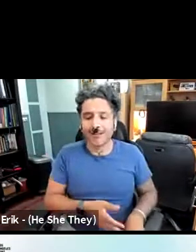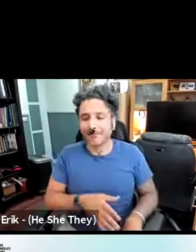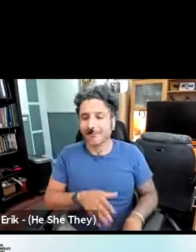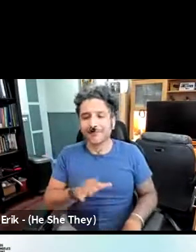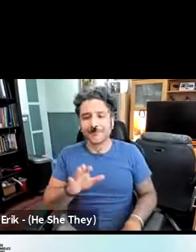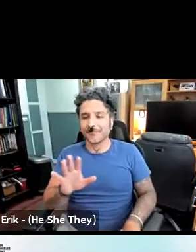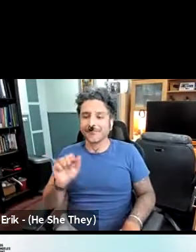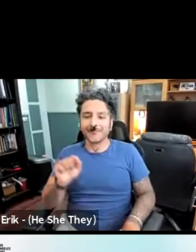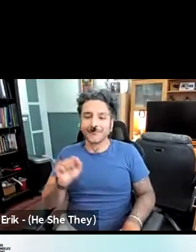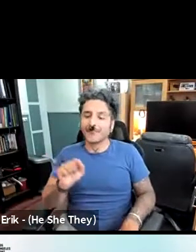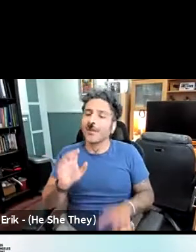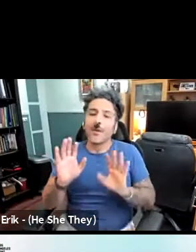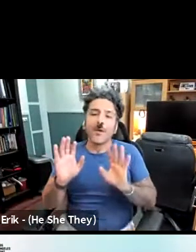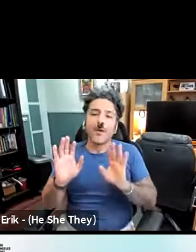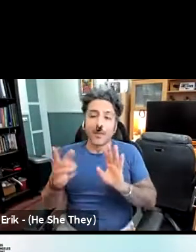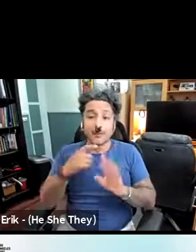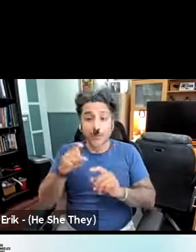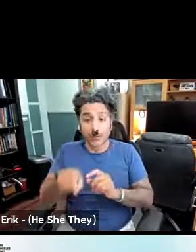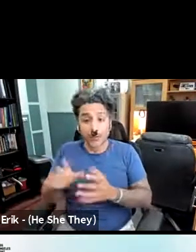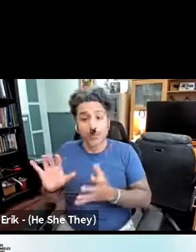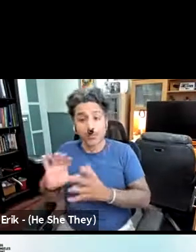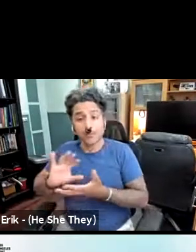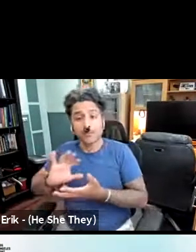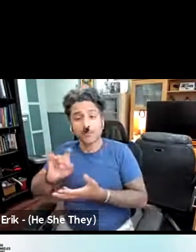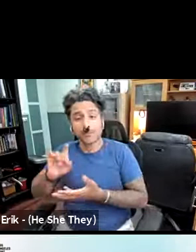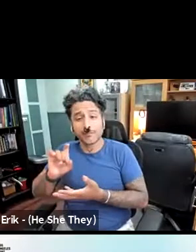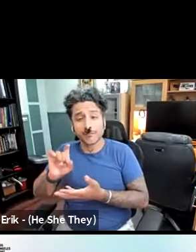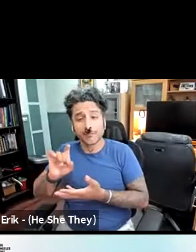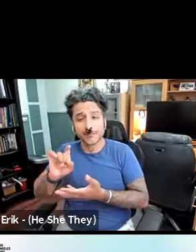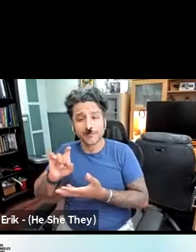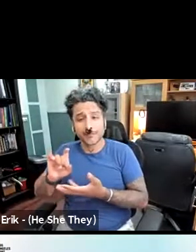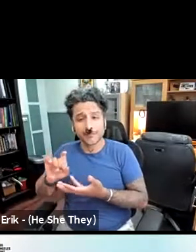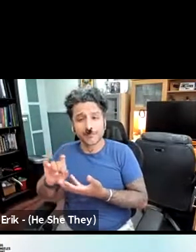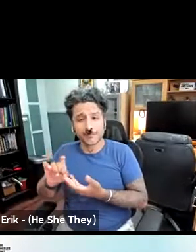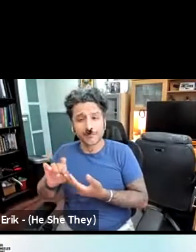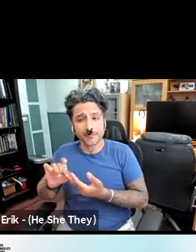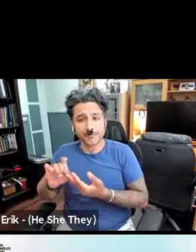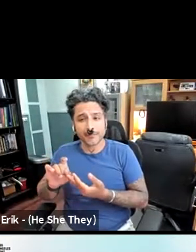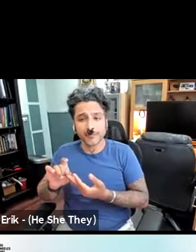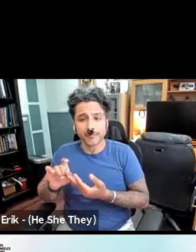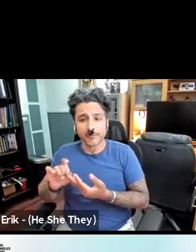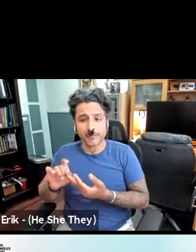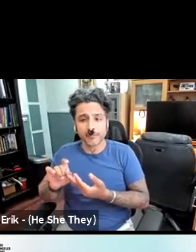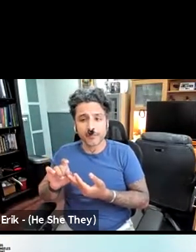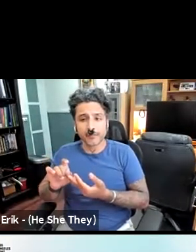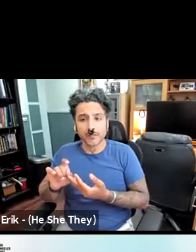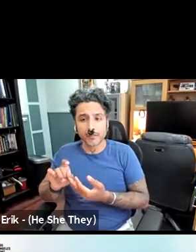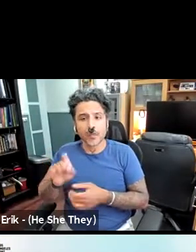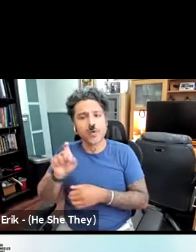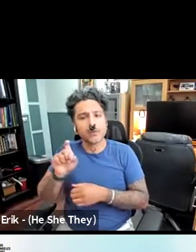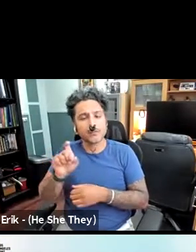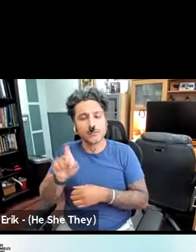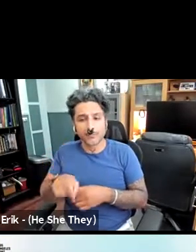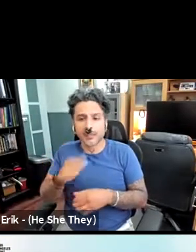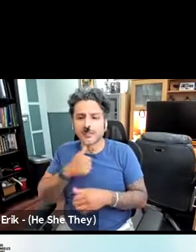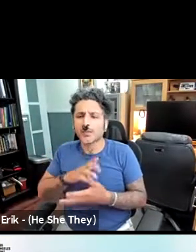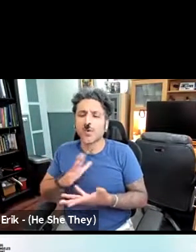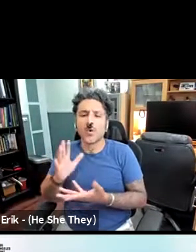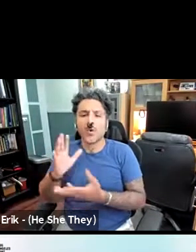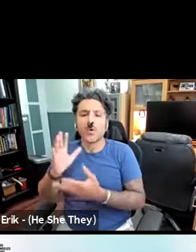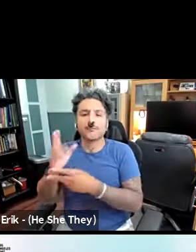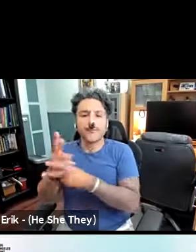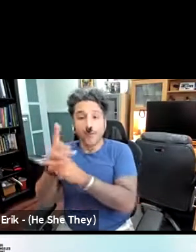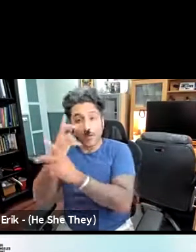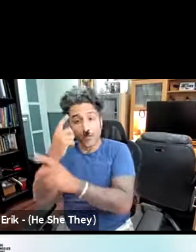Yeah, so that's what we have to do. We still have to be able to keep our dreams